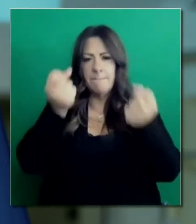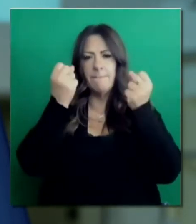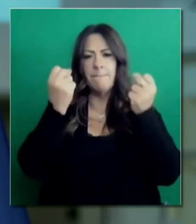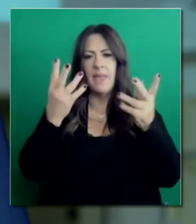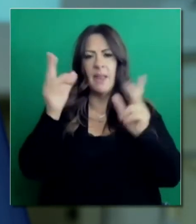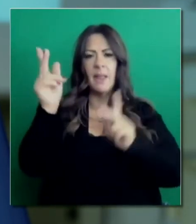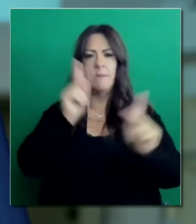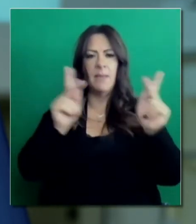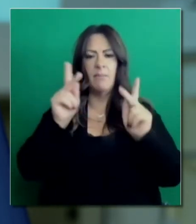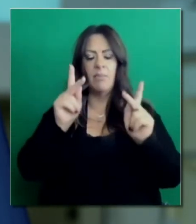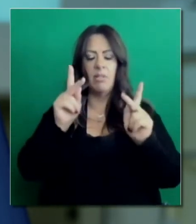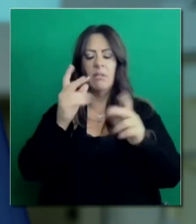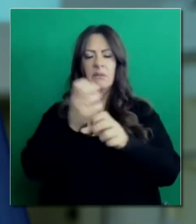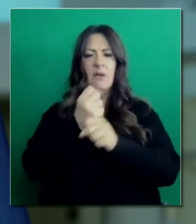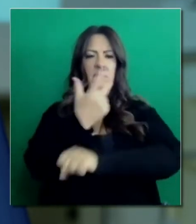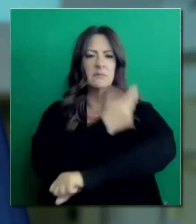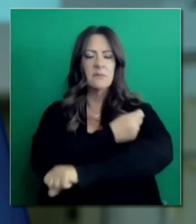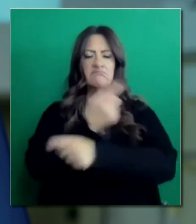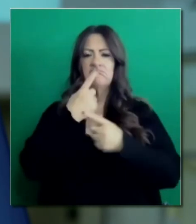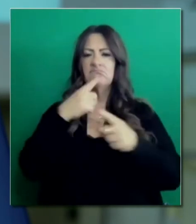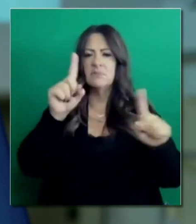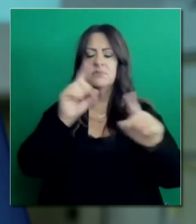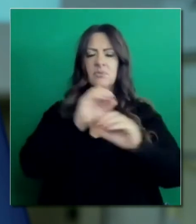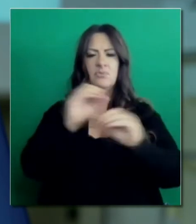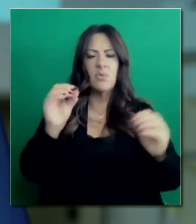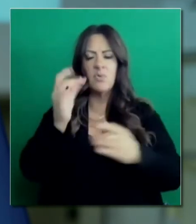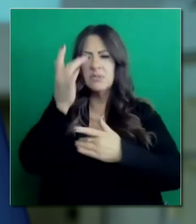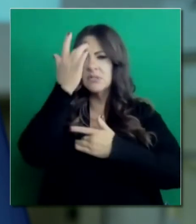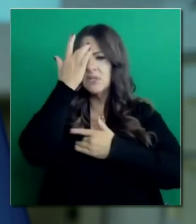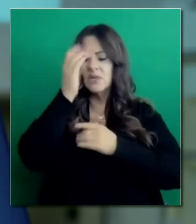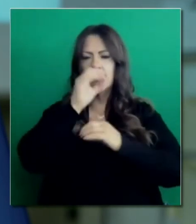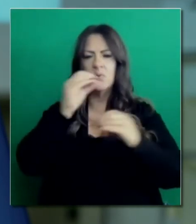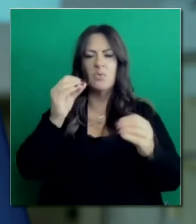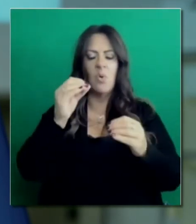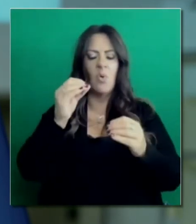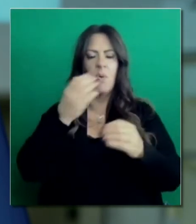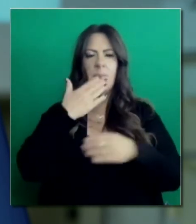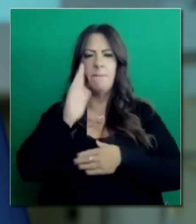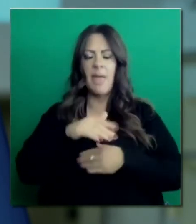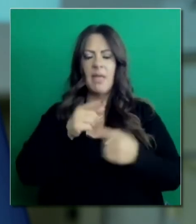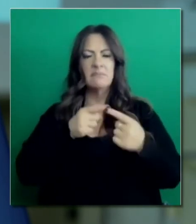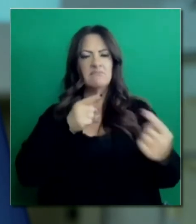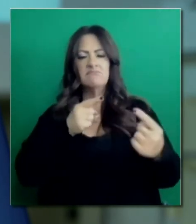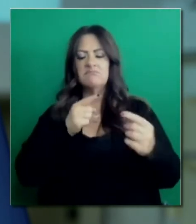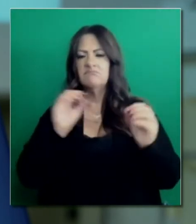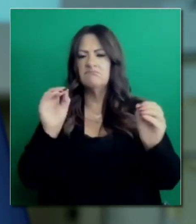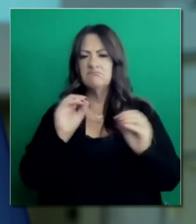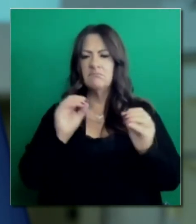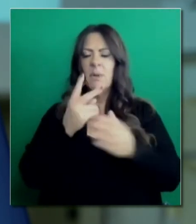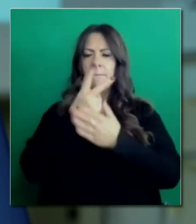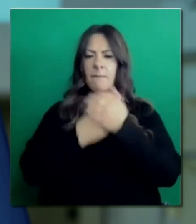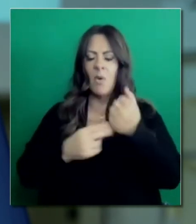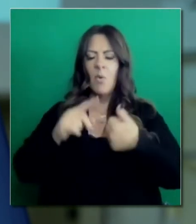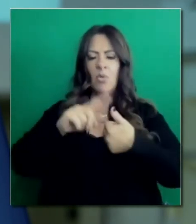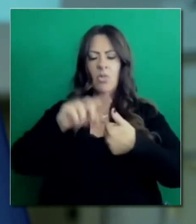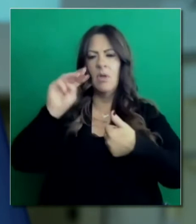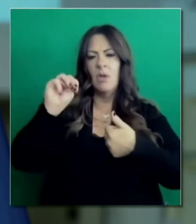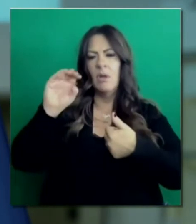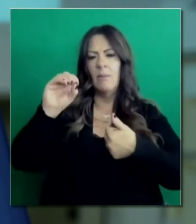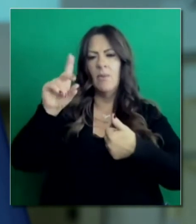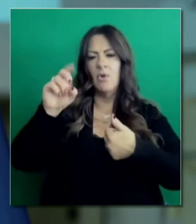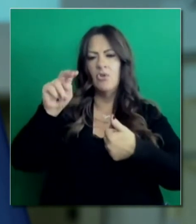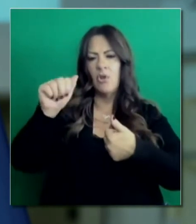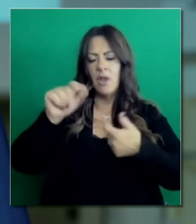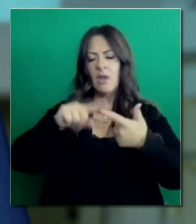successfully and without any significant reactions receive both the Moderna and the Pfizer vaccines. We believe